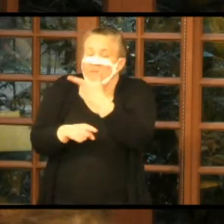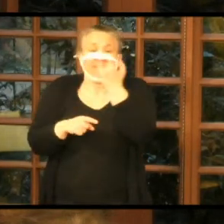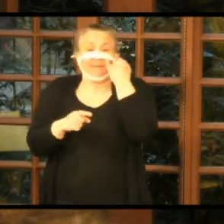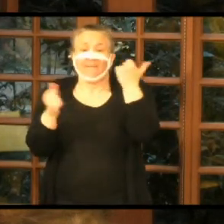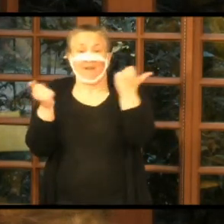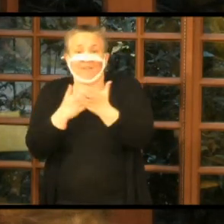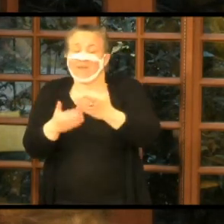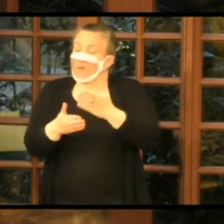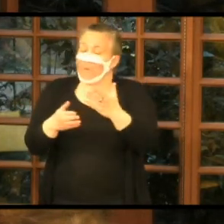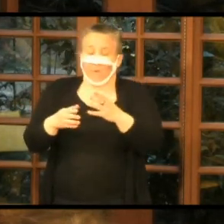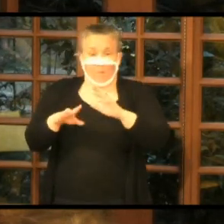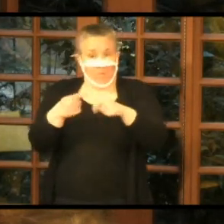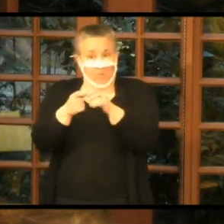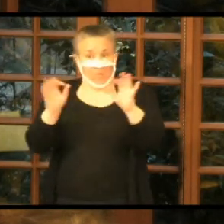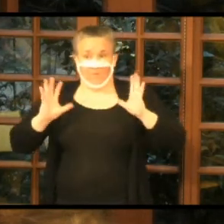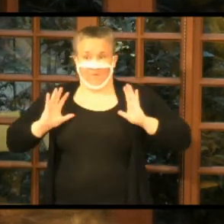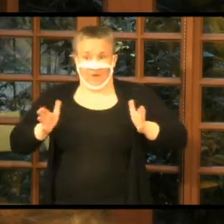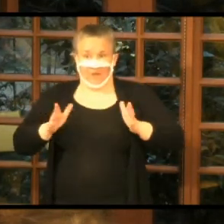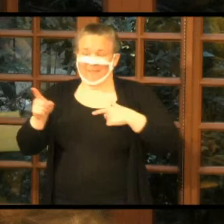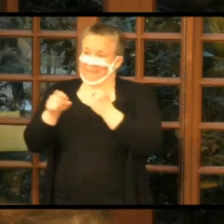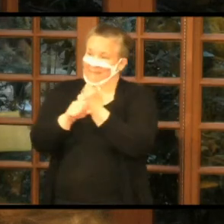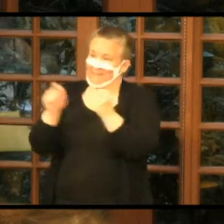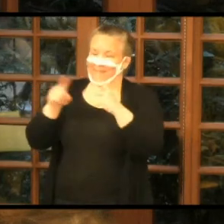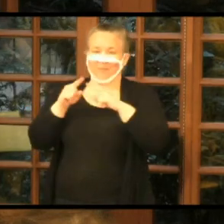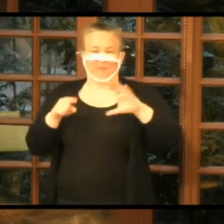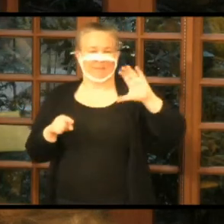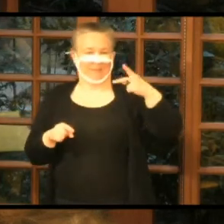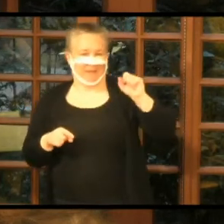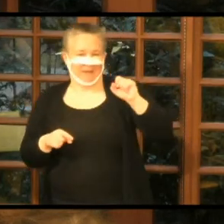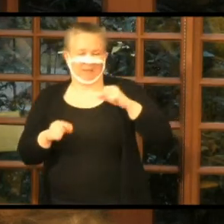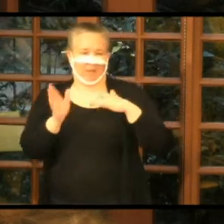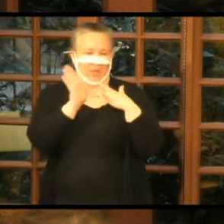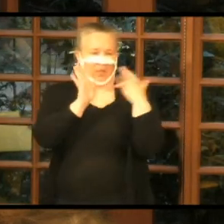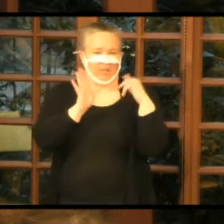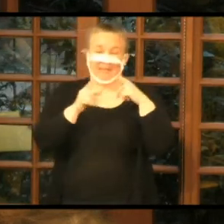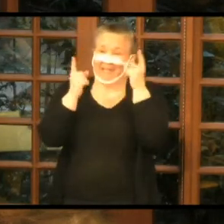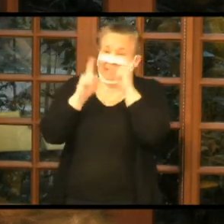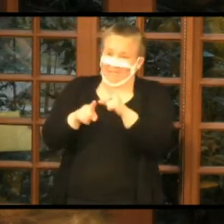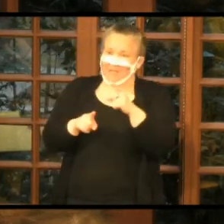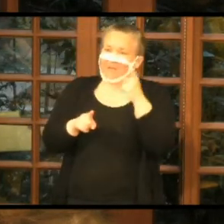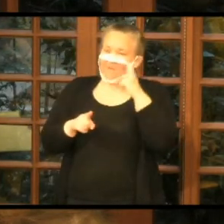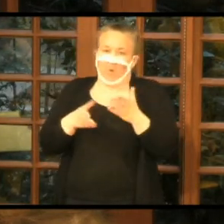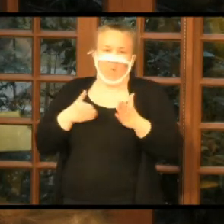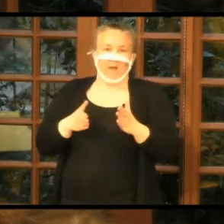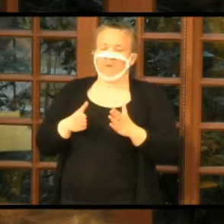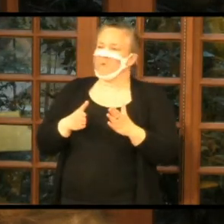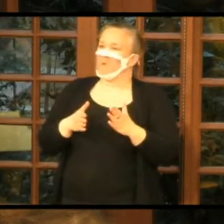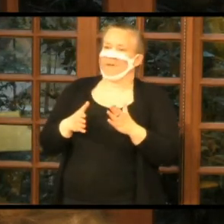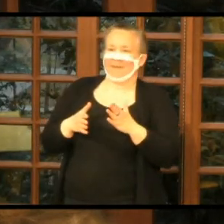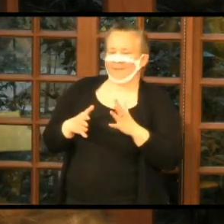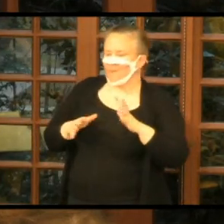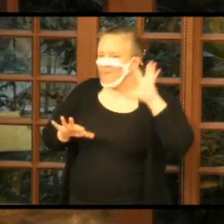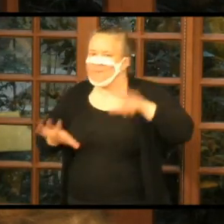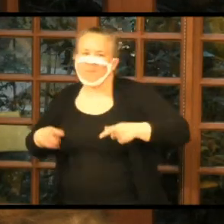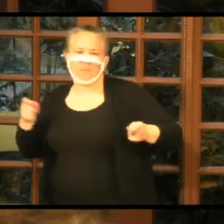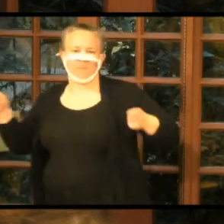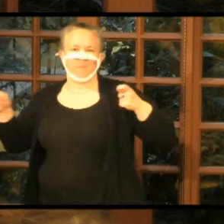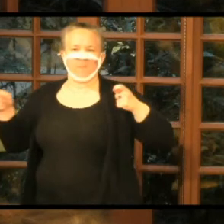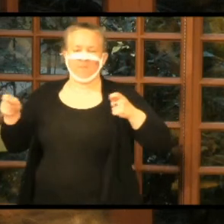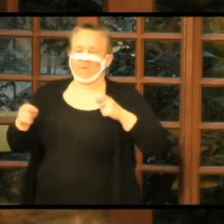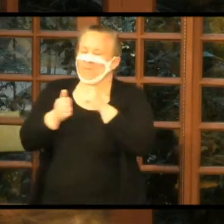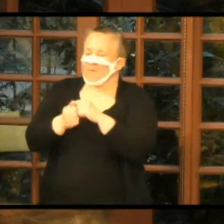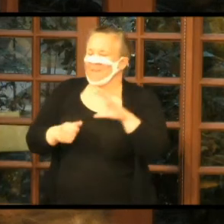everything ends well and they remain unscathed, but Child Protective Services uses the incident as an in to throw their weight around in the implant